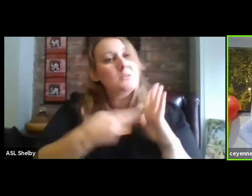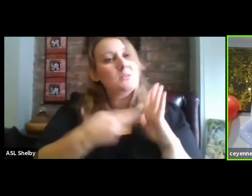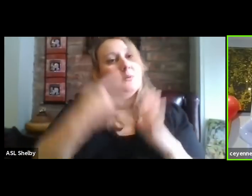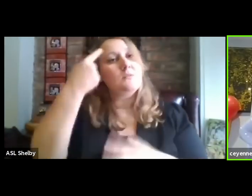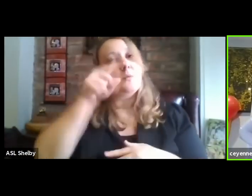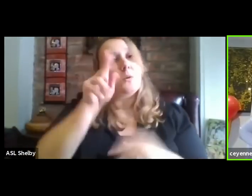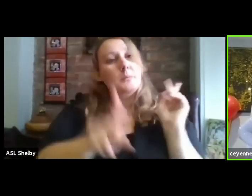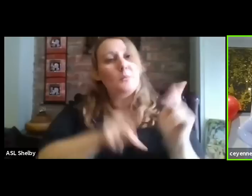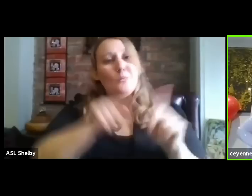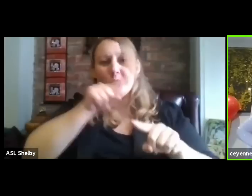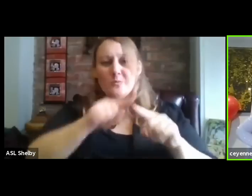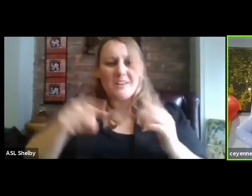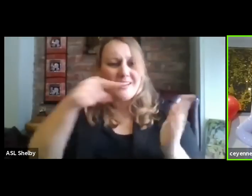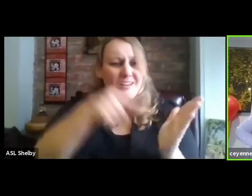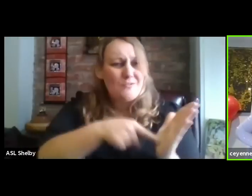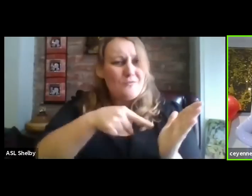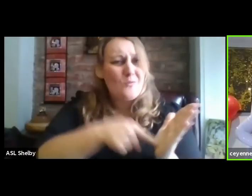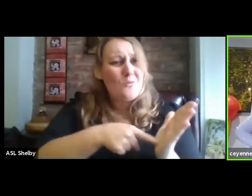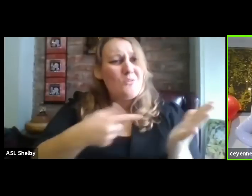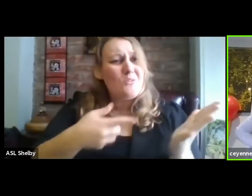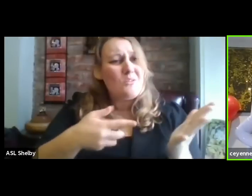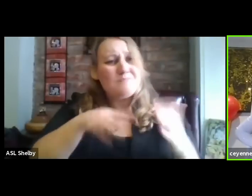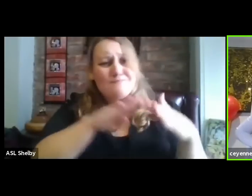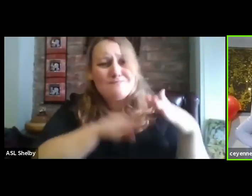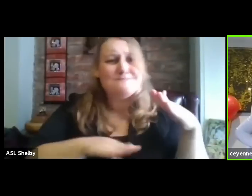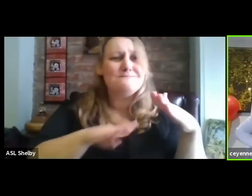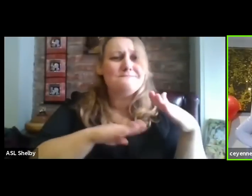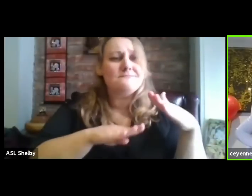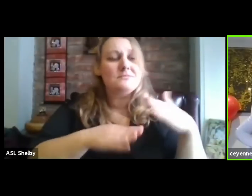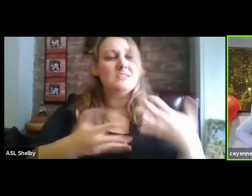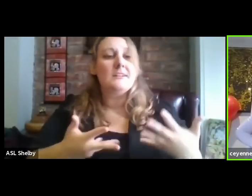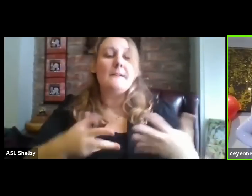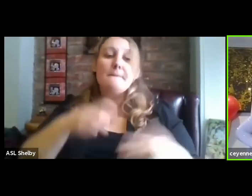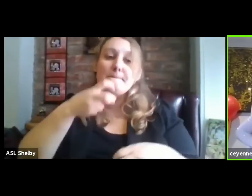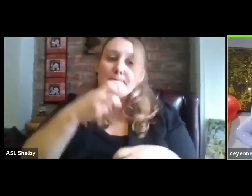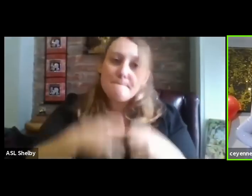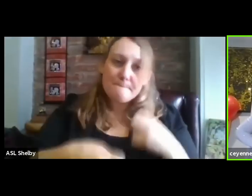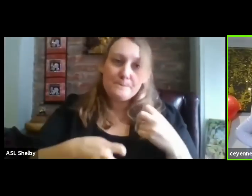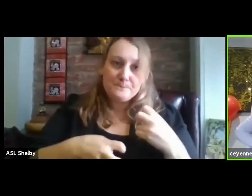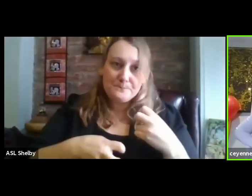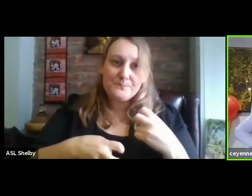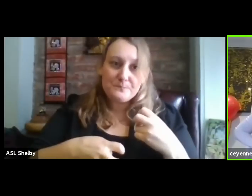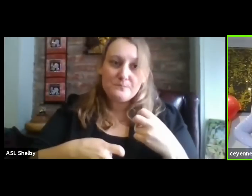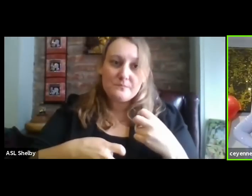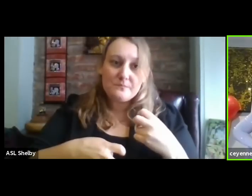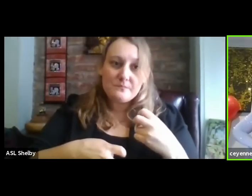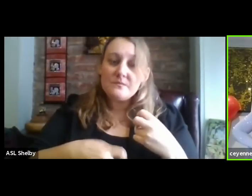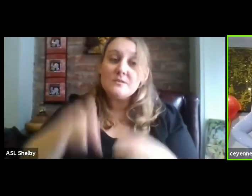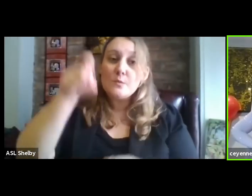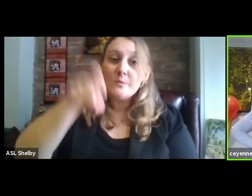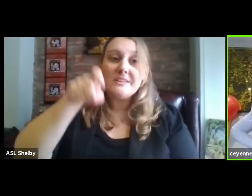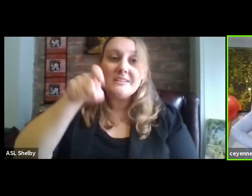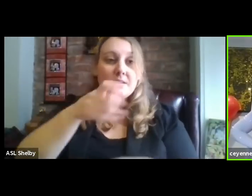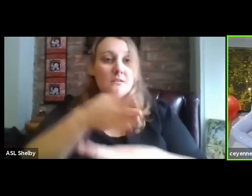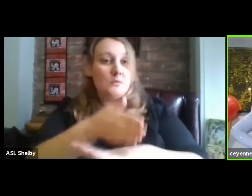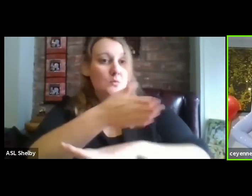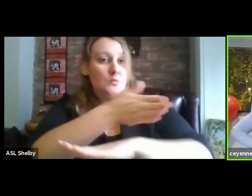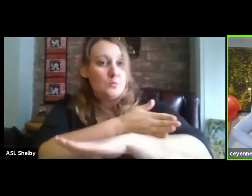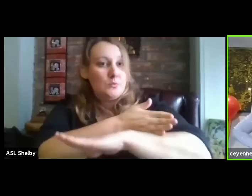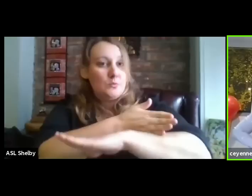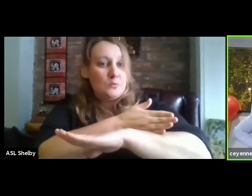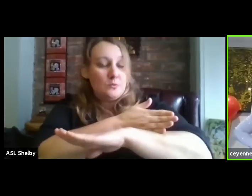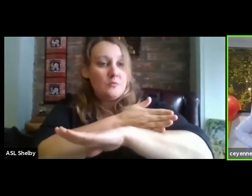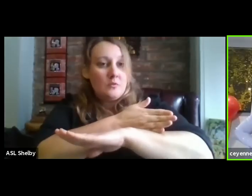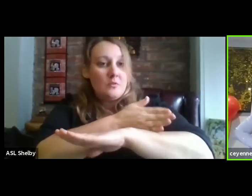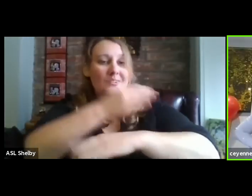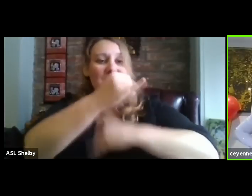a room? This is hard. So we got to find a way to do this better. On International Whores Day,